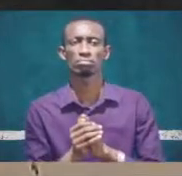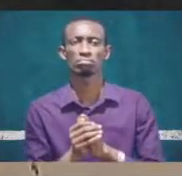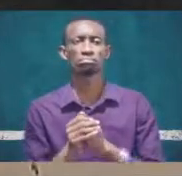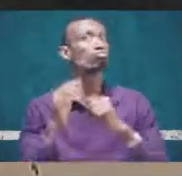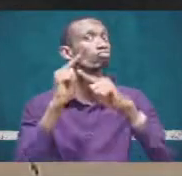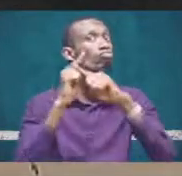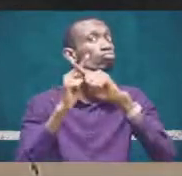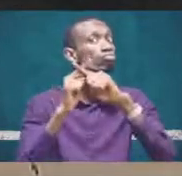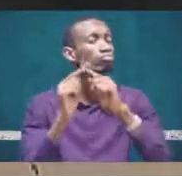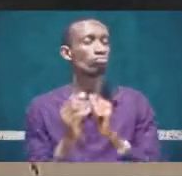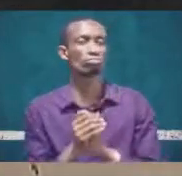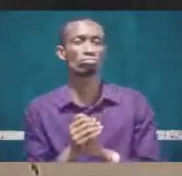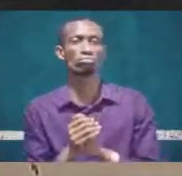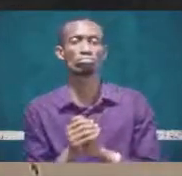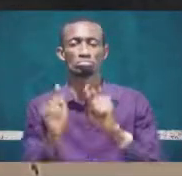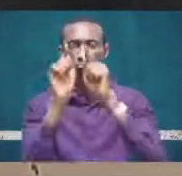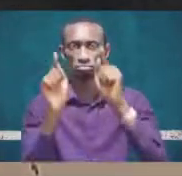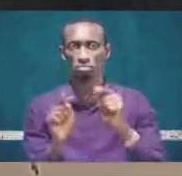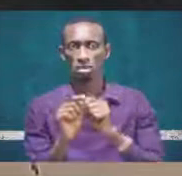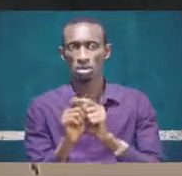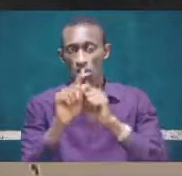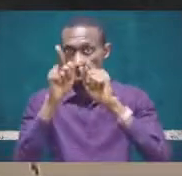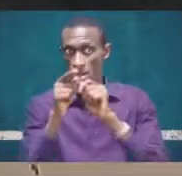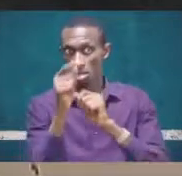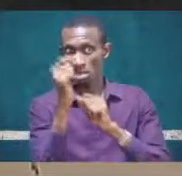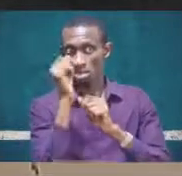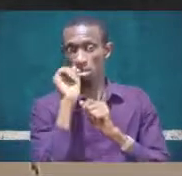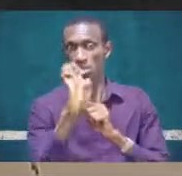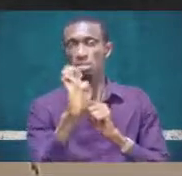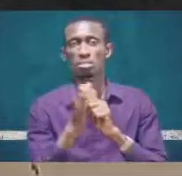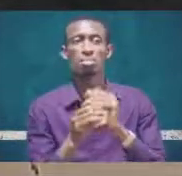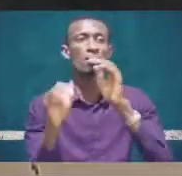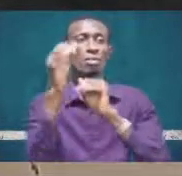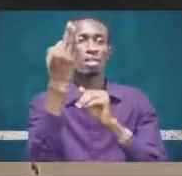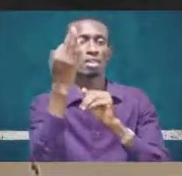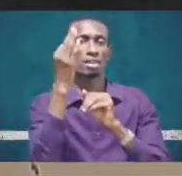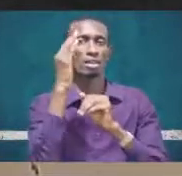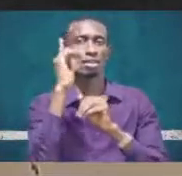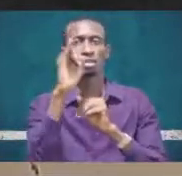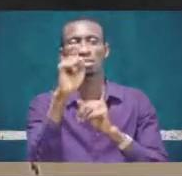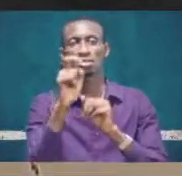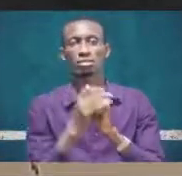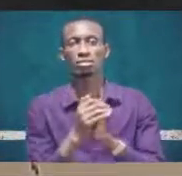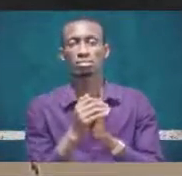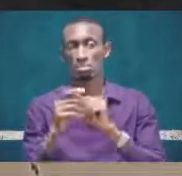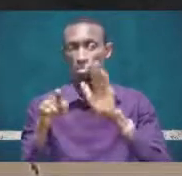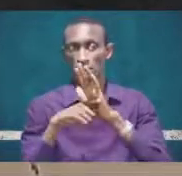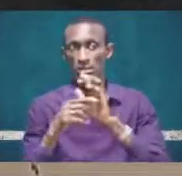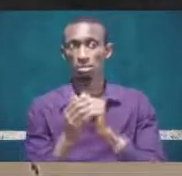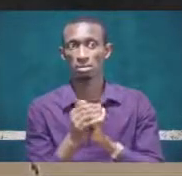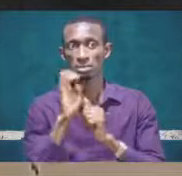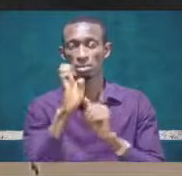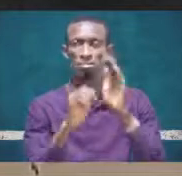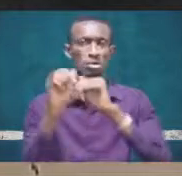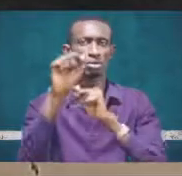times e power 3I x minus e power negative 3I